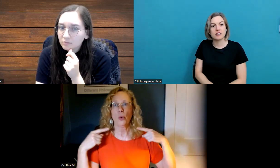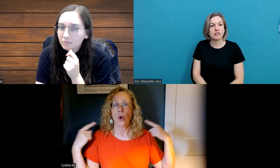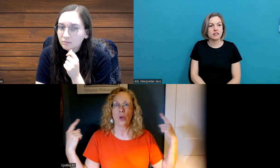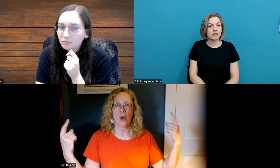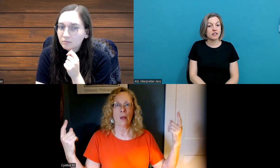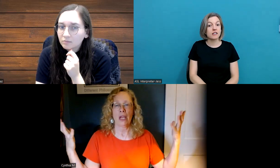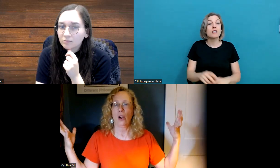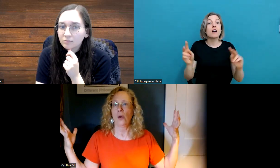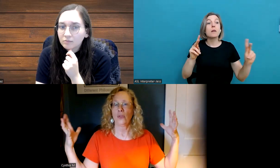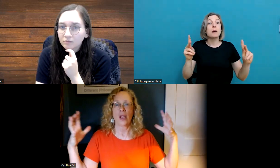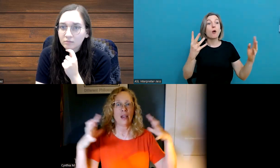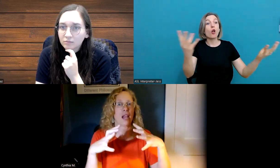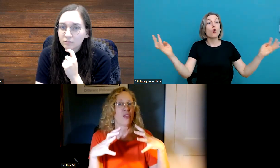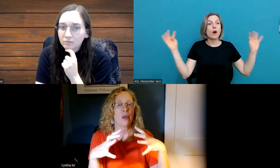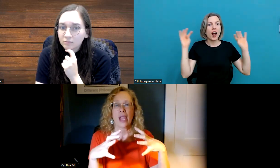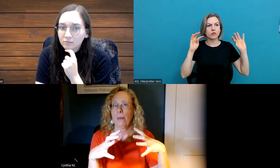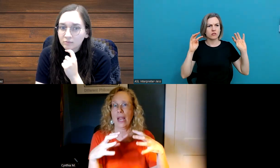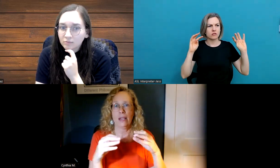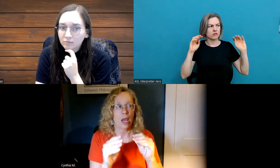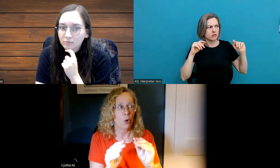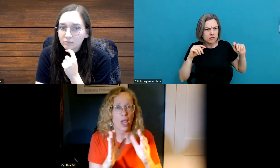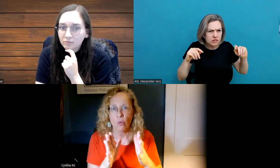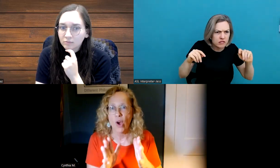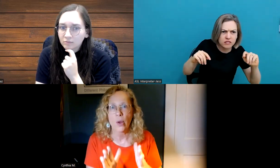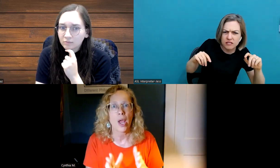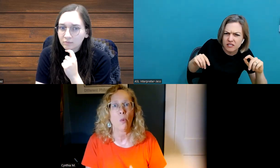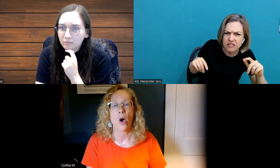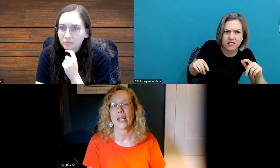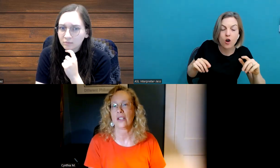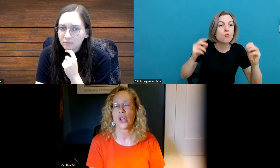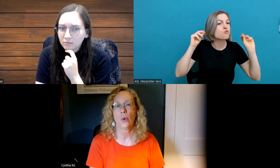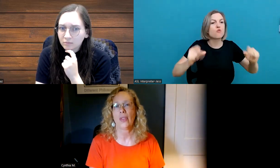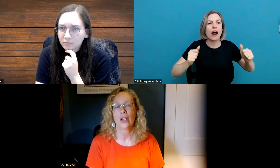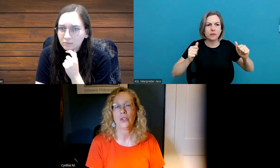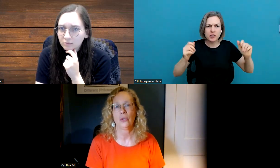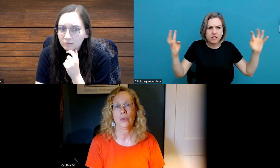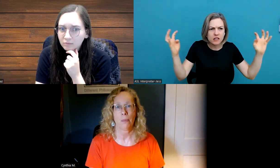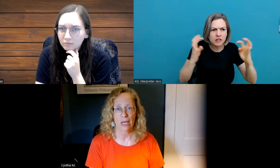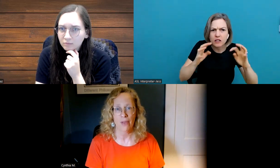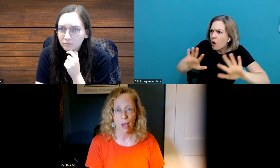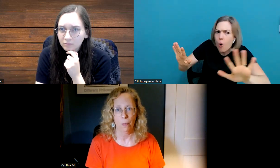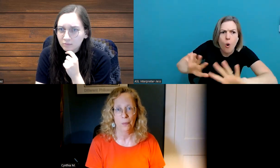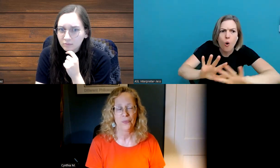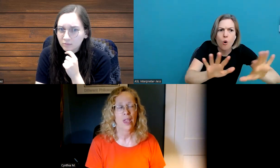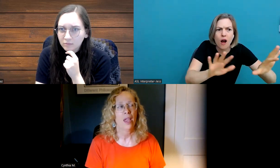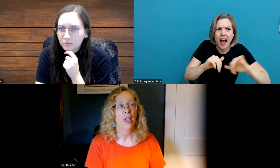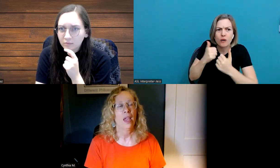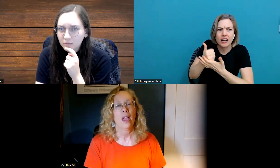people that were all around me, all of a sudden, like they came in, they were like right away wanting to know what they could do to be of